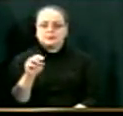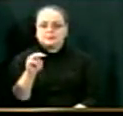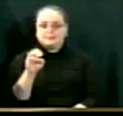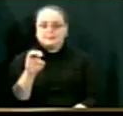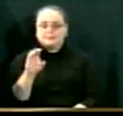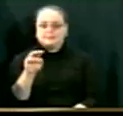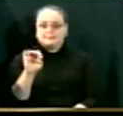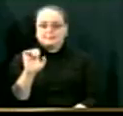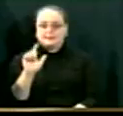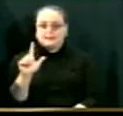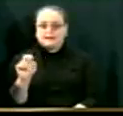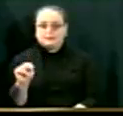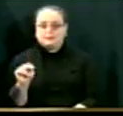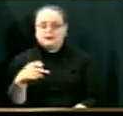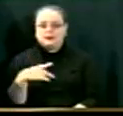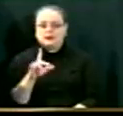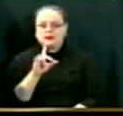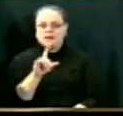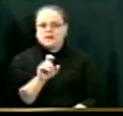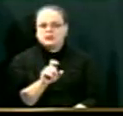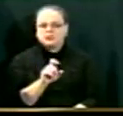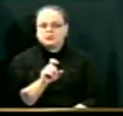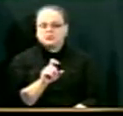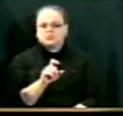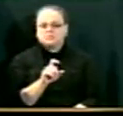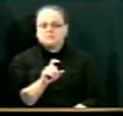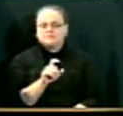McMillan? Can I ask a question?